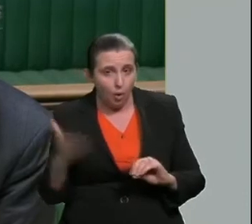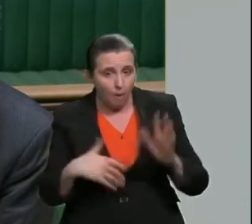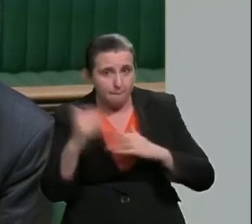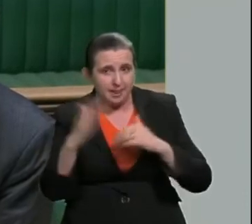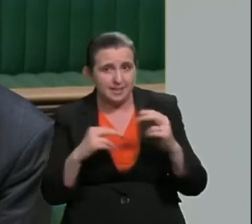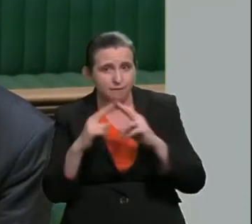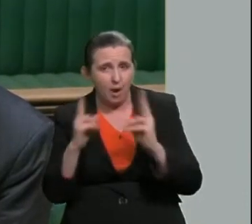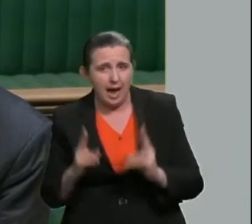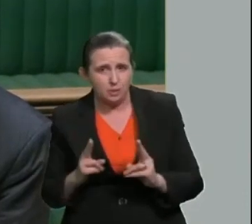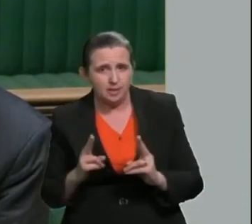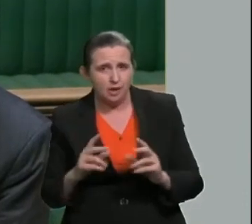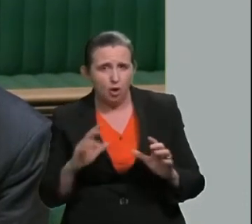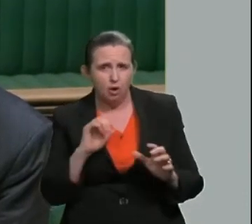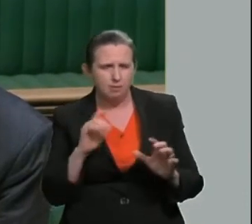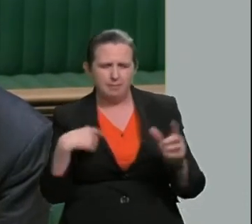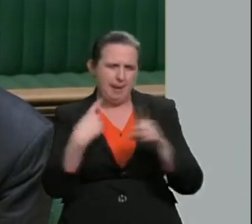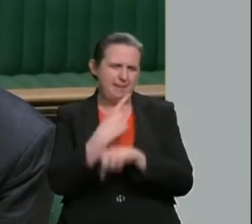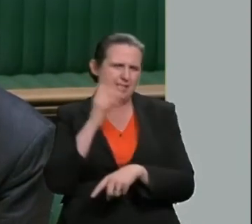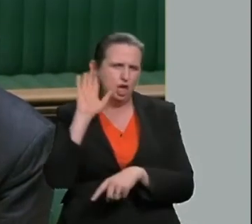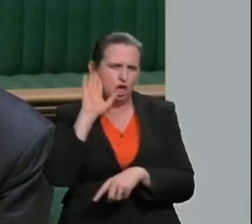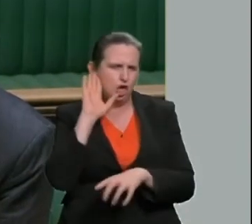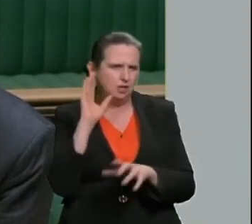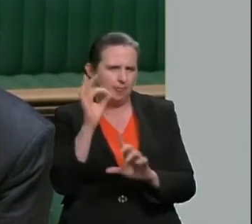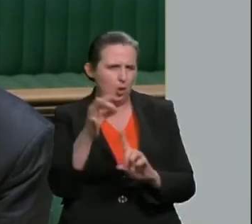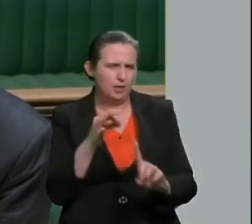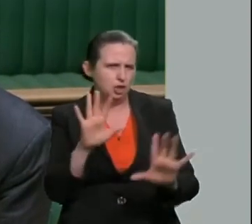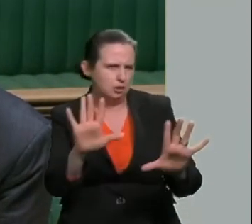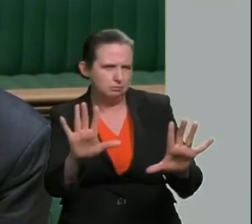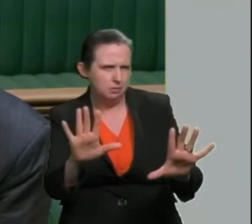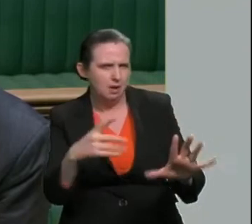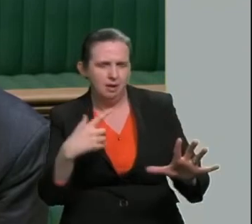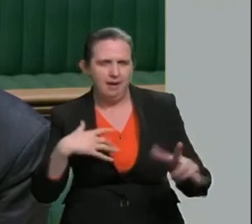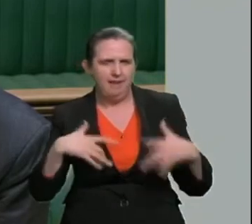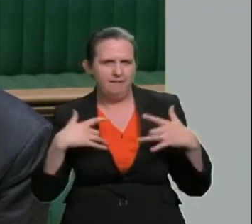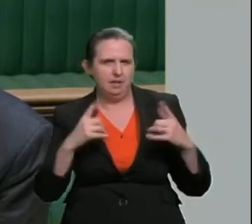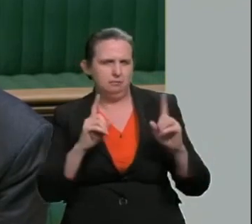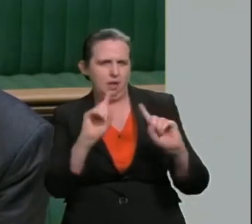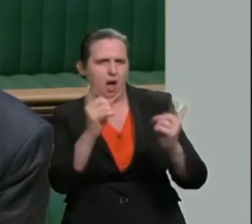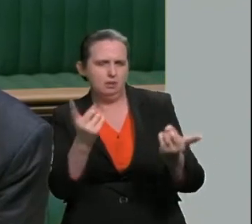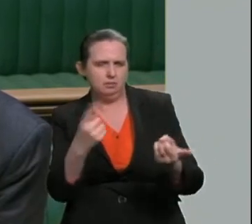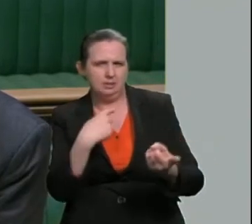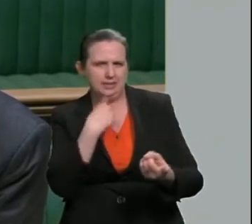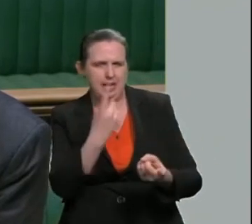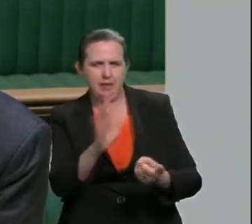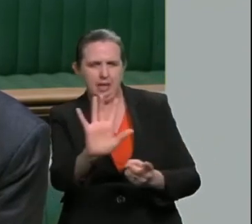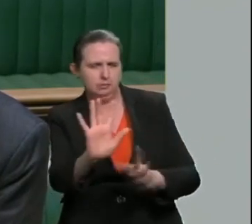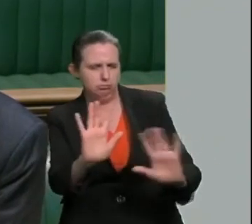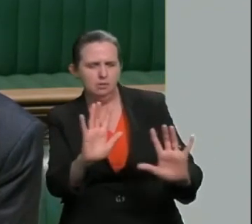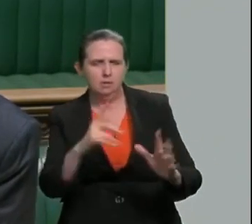housing. Maybe I misunderstood. I don't think that to be realistic. But what I can certainly tell him is